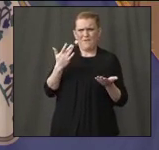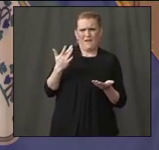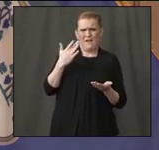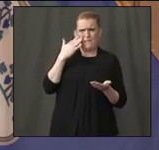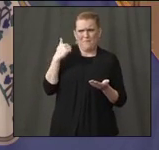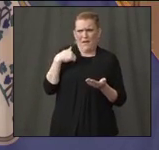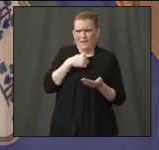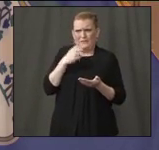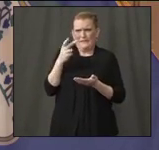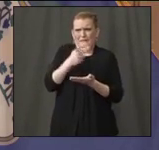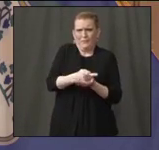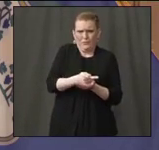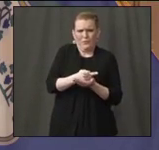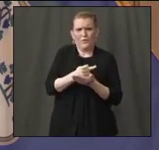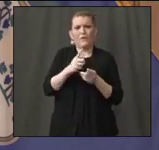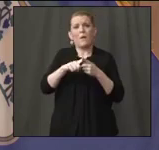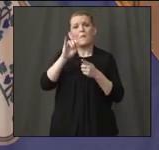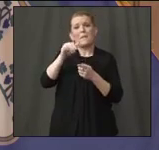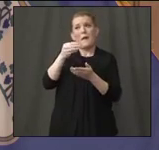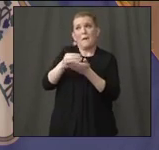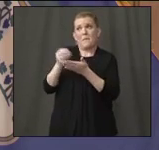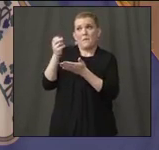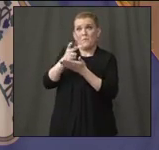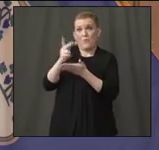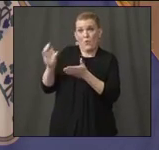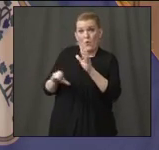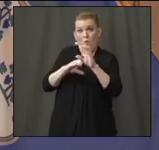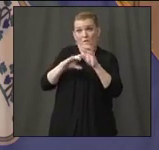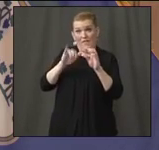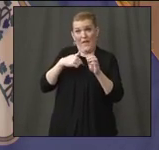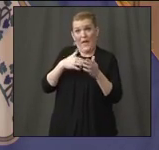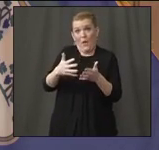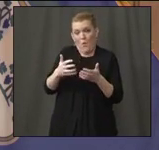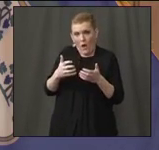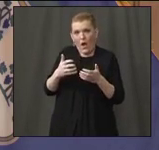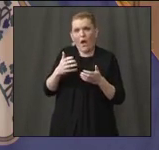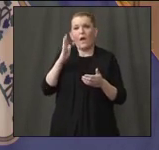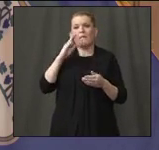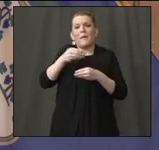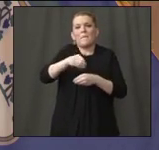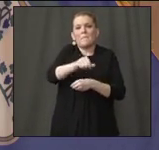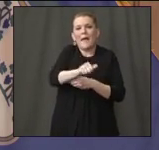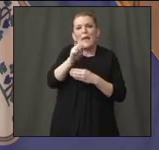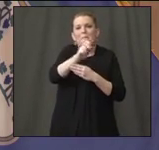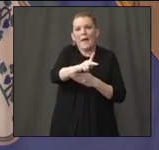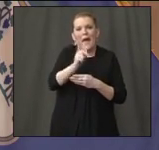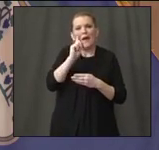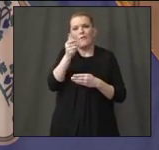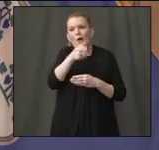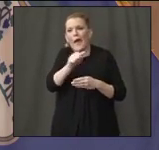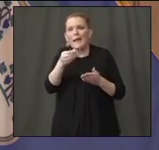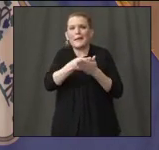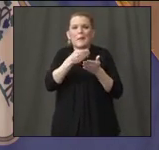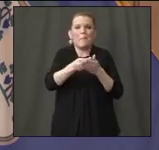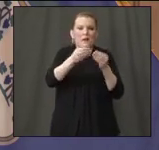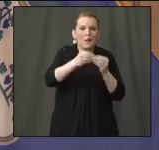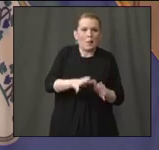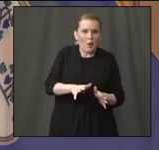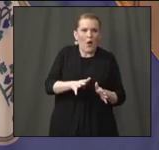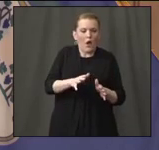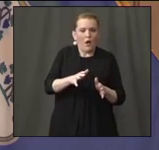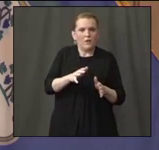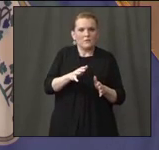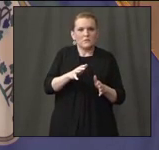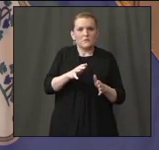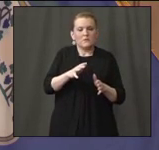the COVID-related expenses. They reimburse for those expenses. What that doesn't pay for, where the states are on their own, is